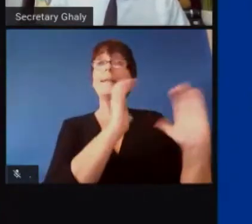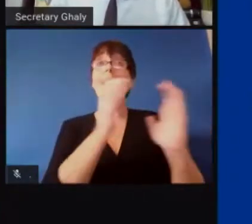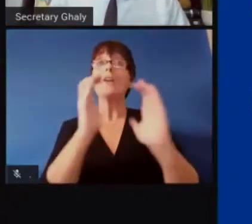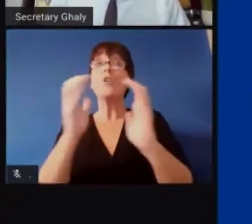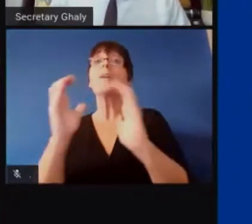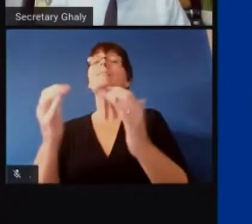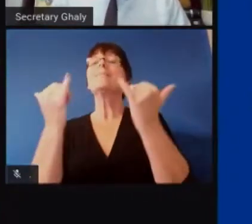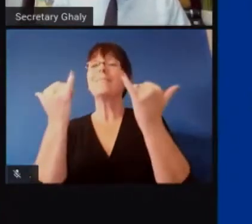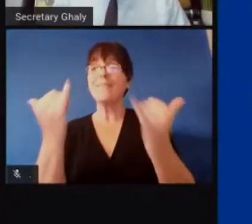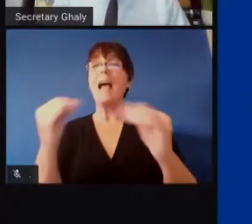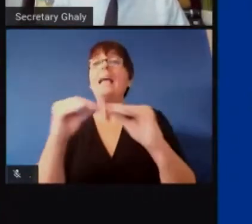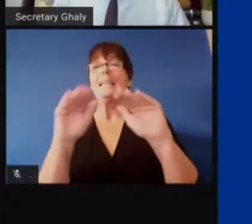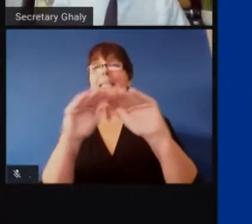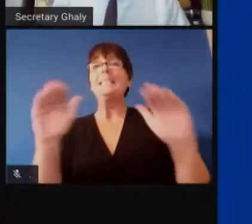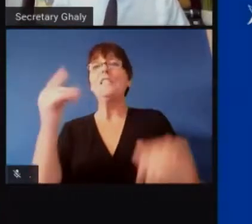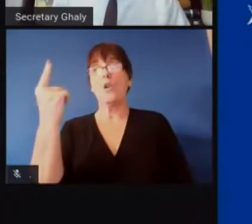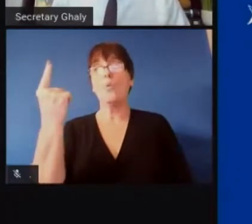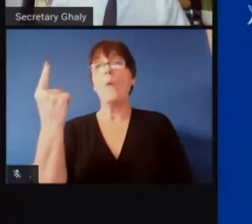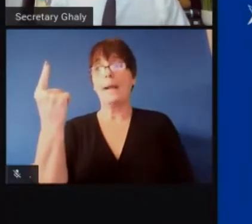now in Tier 1.